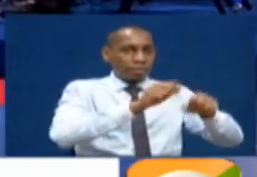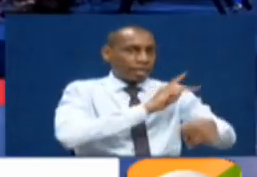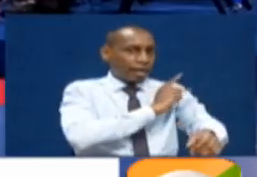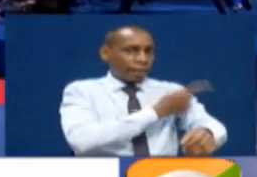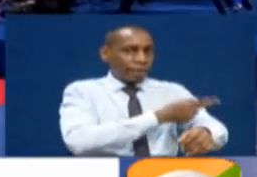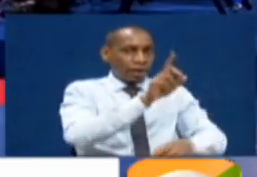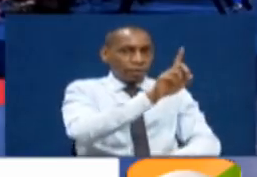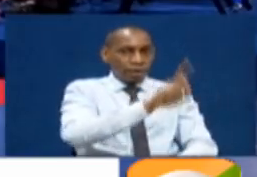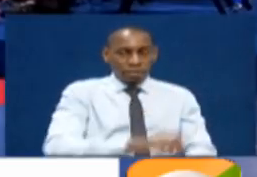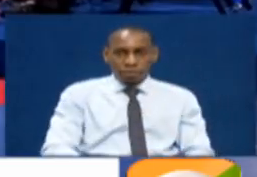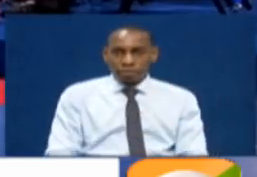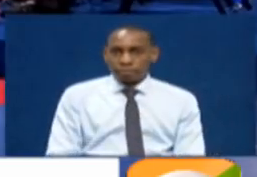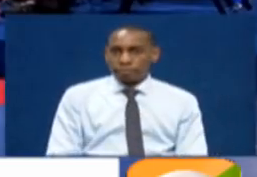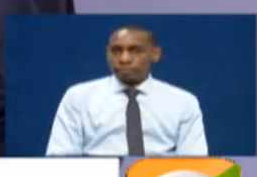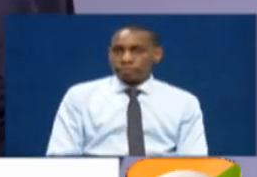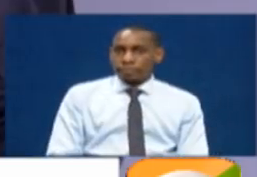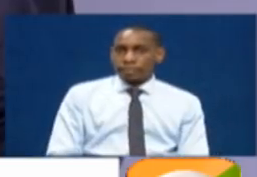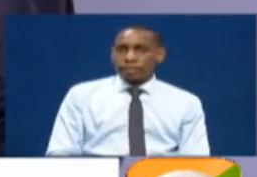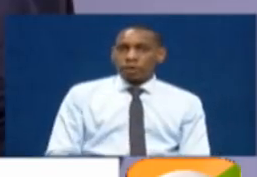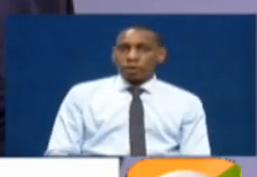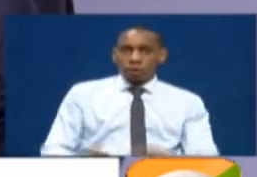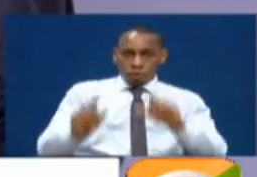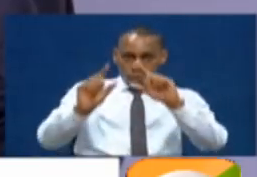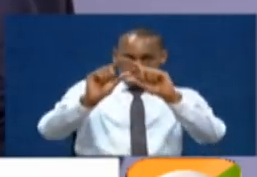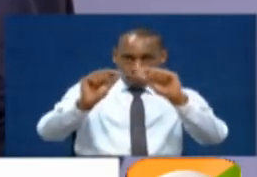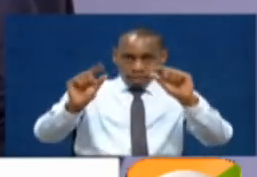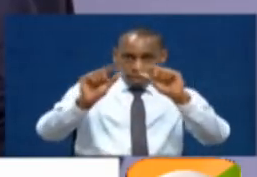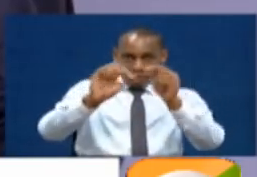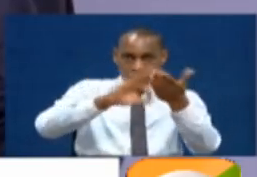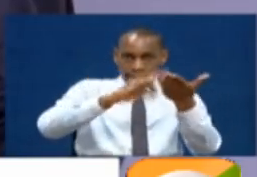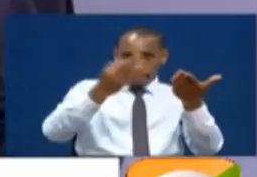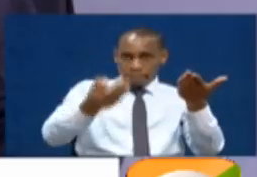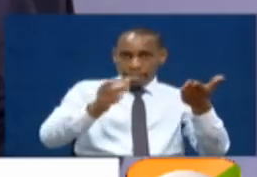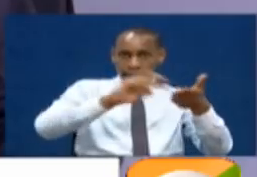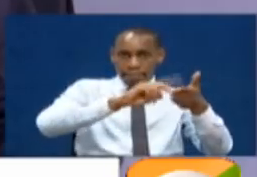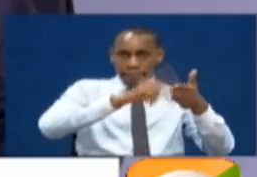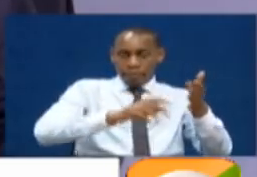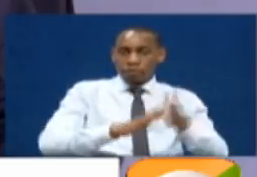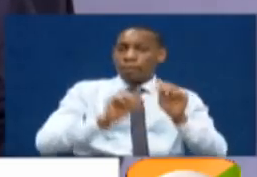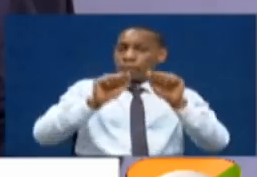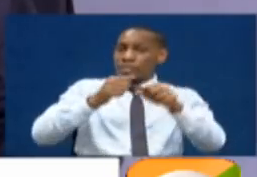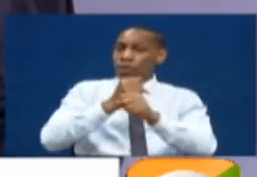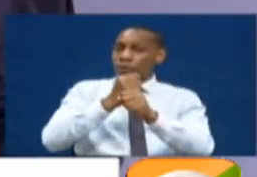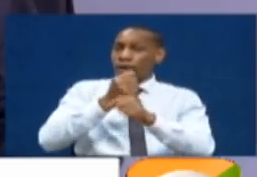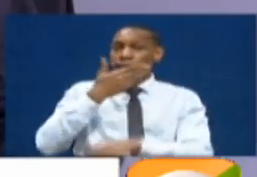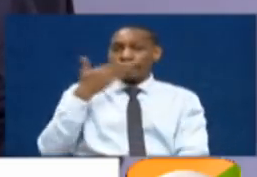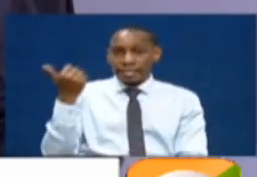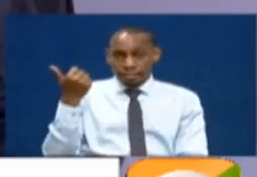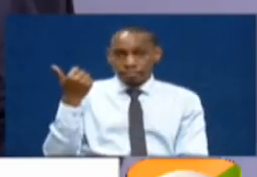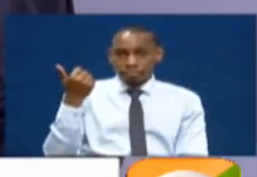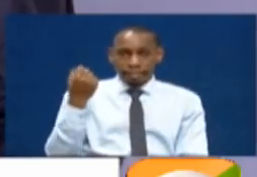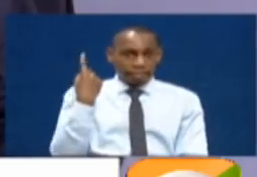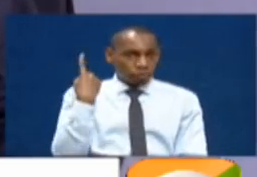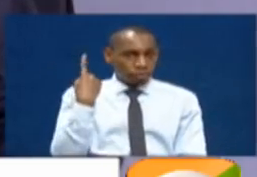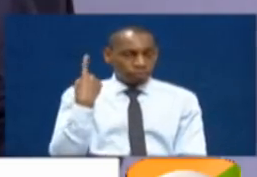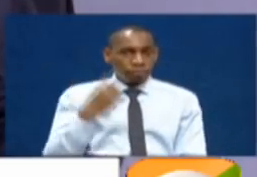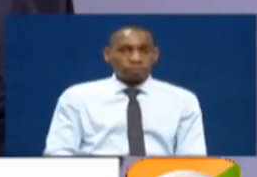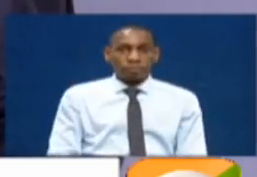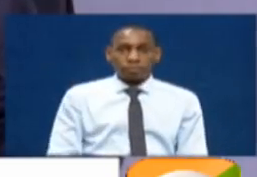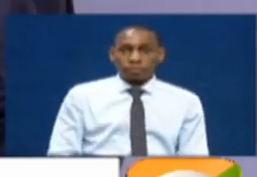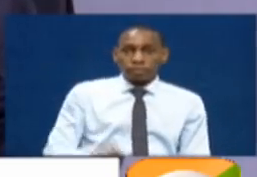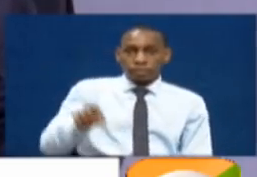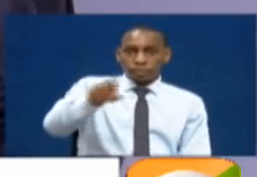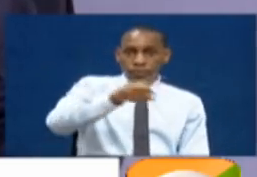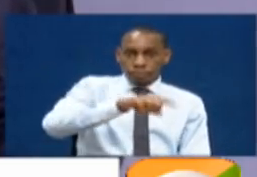when I say that we have failed, it does not mean that we cannot do it better. All right? We